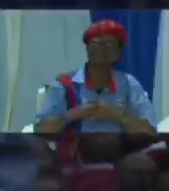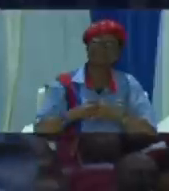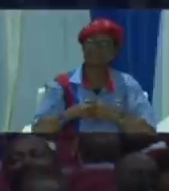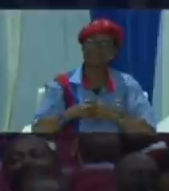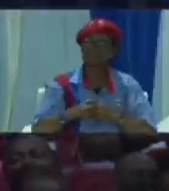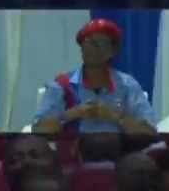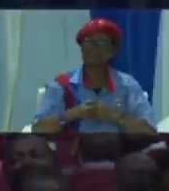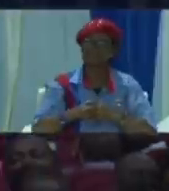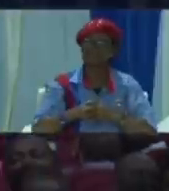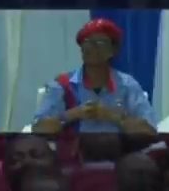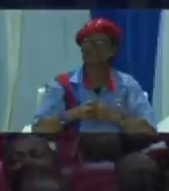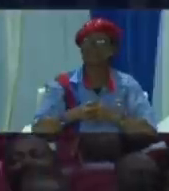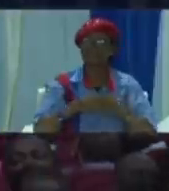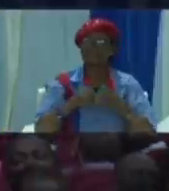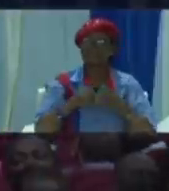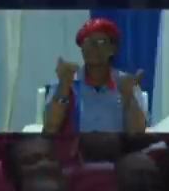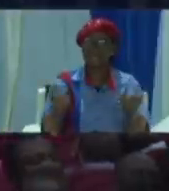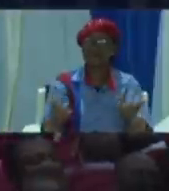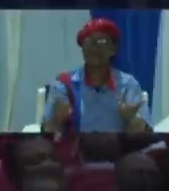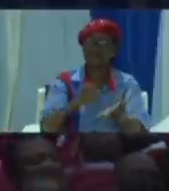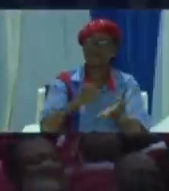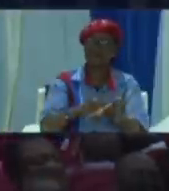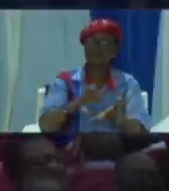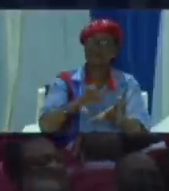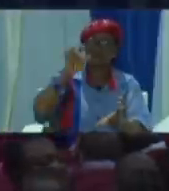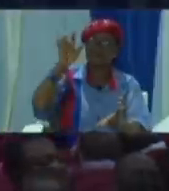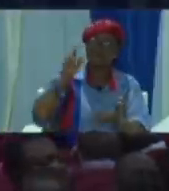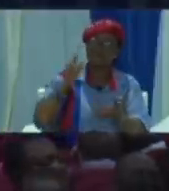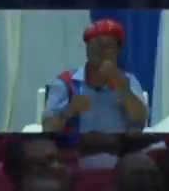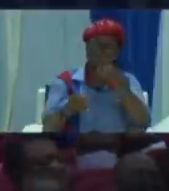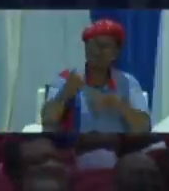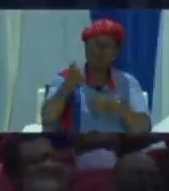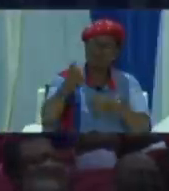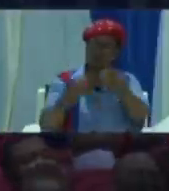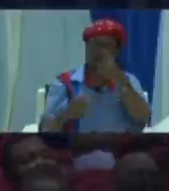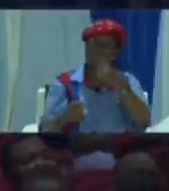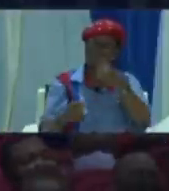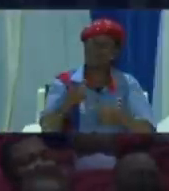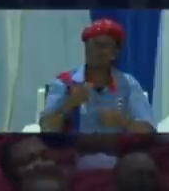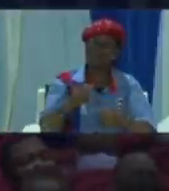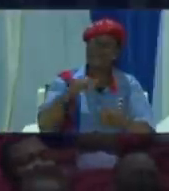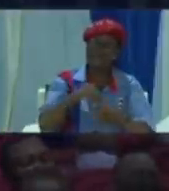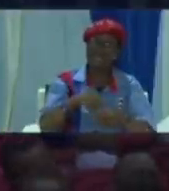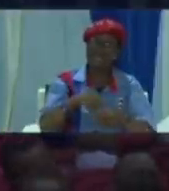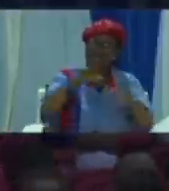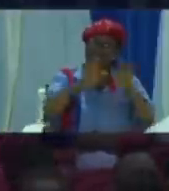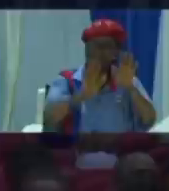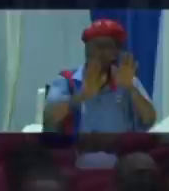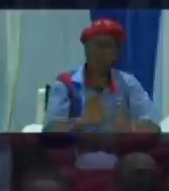Now, glory comes in waves.